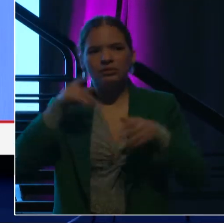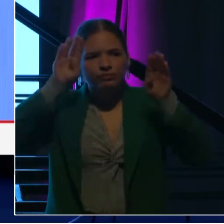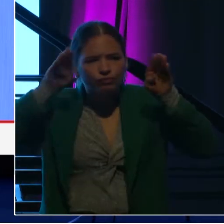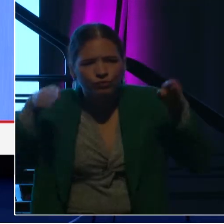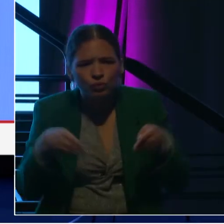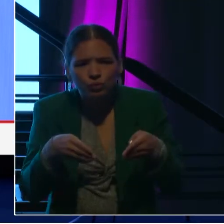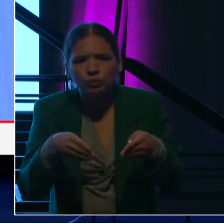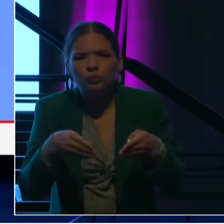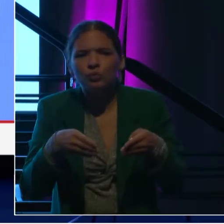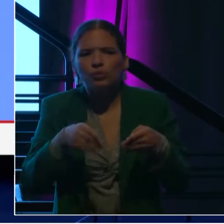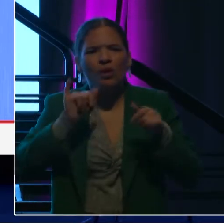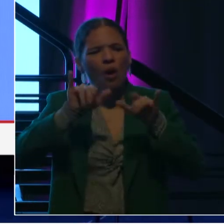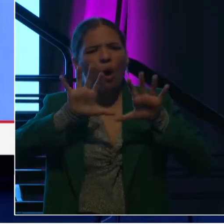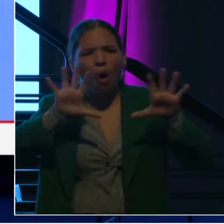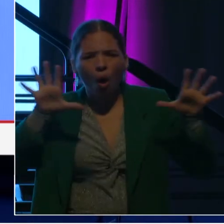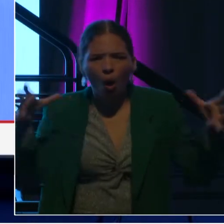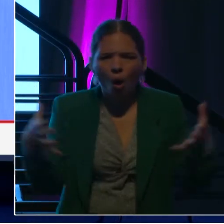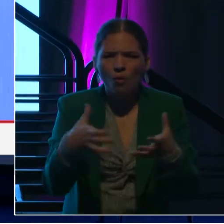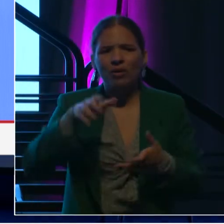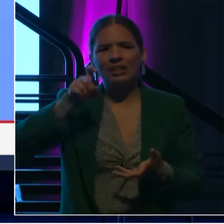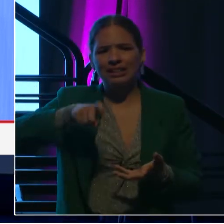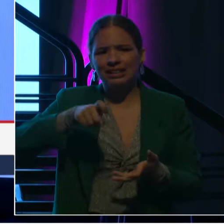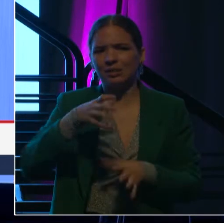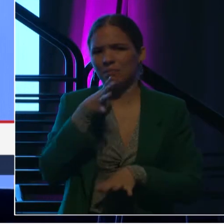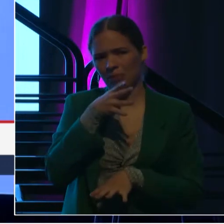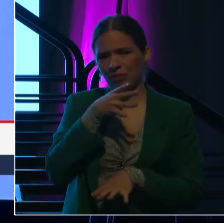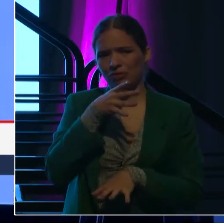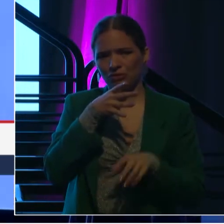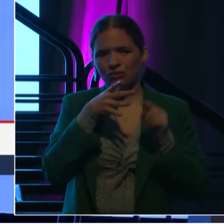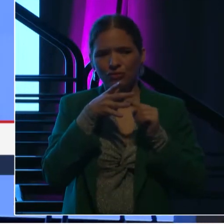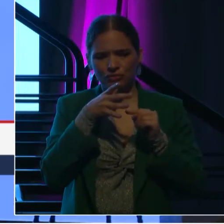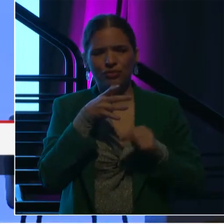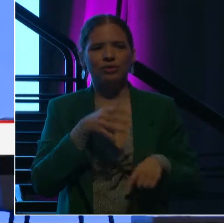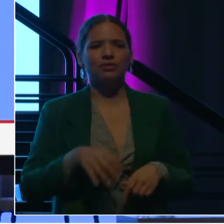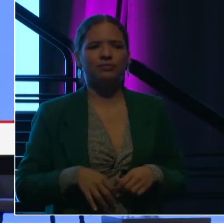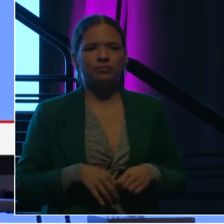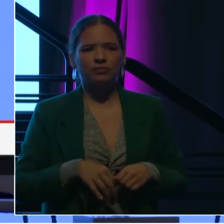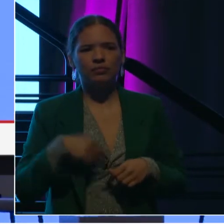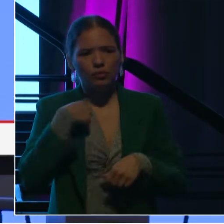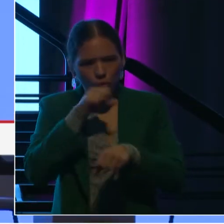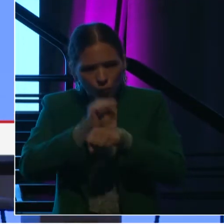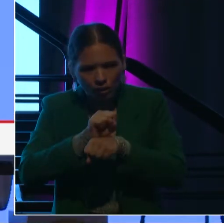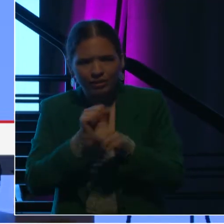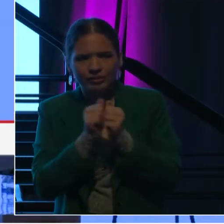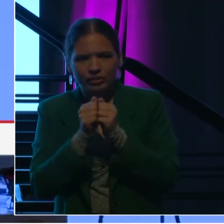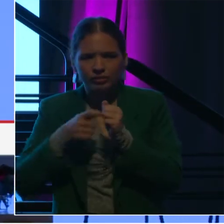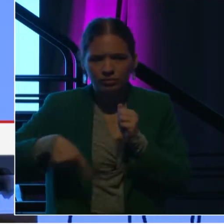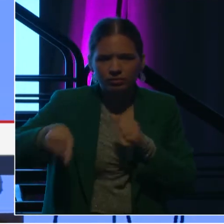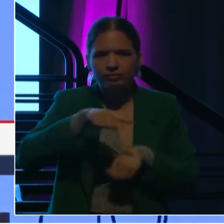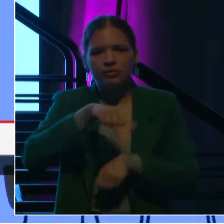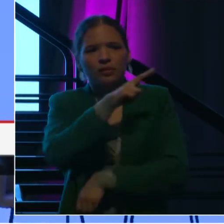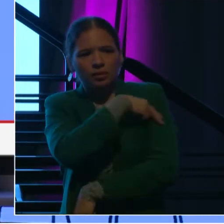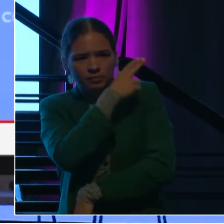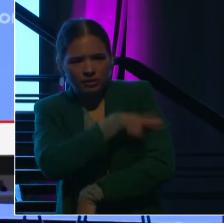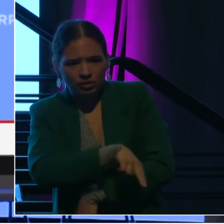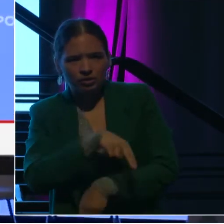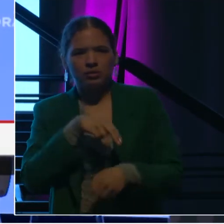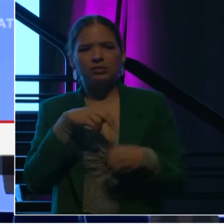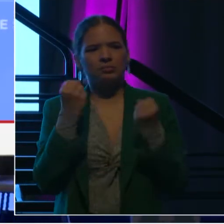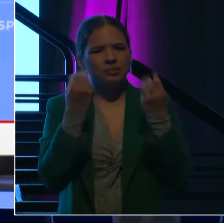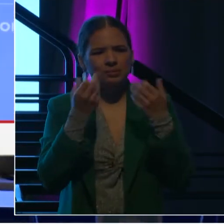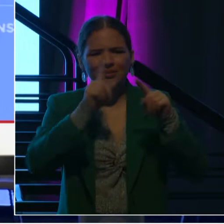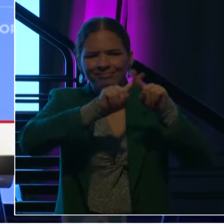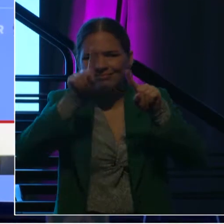mothers. Through our maternal fetal medicine program, we work together with our patients to address the many factors